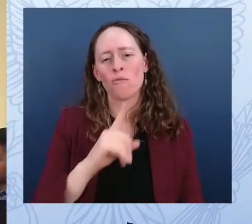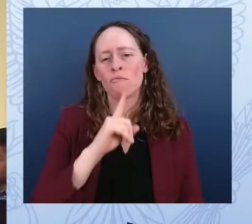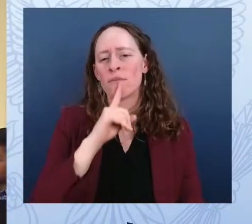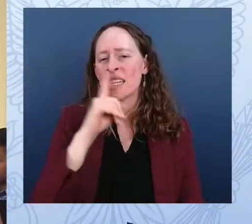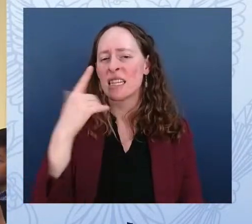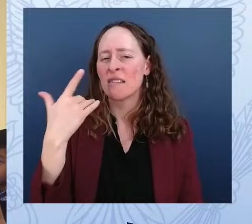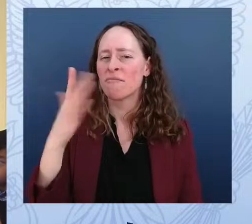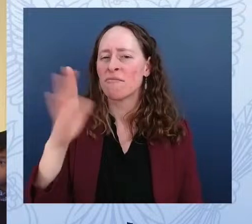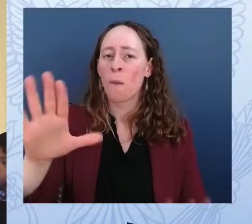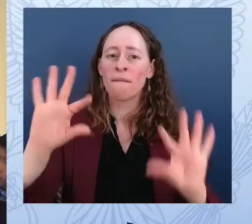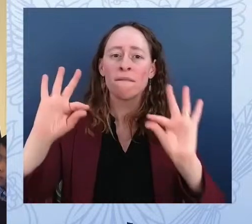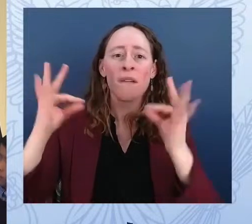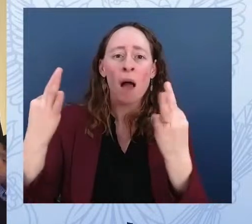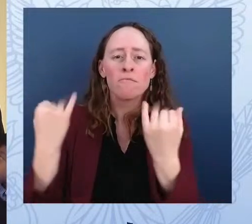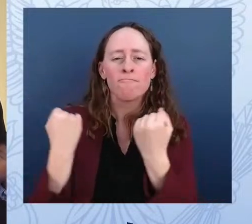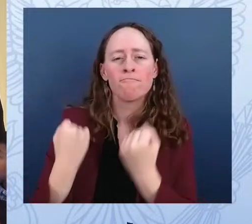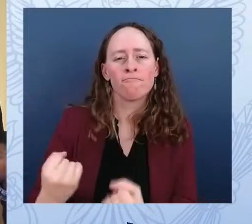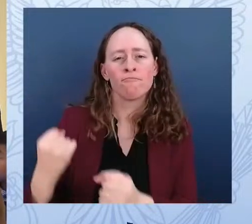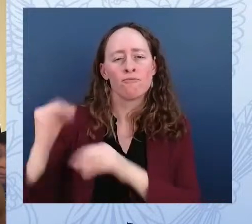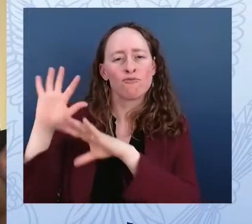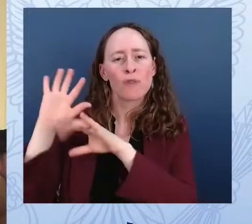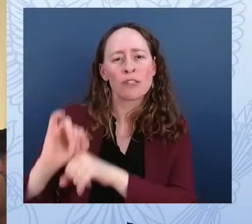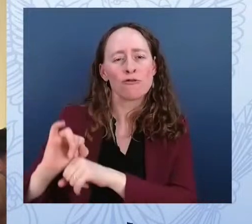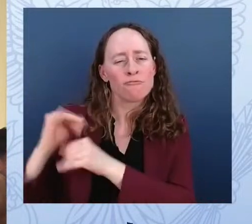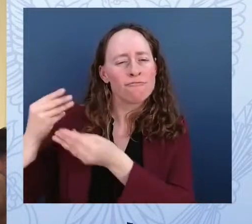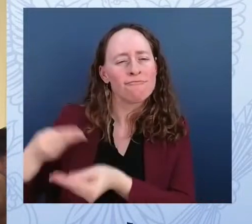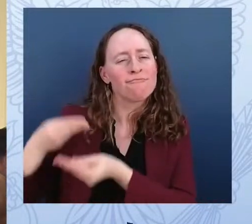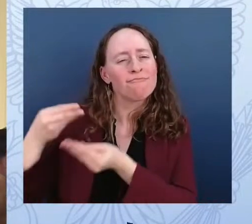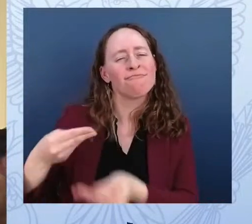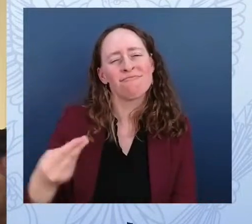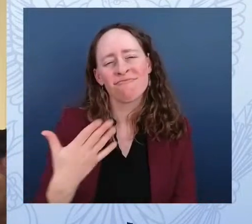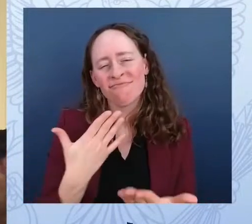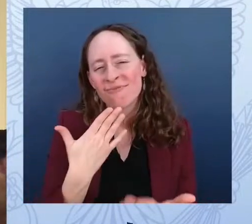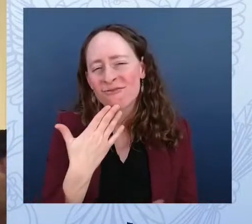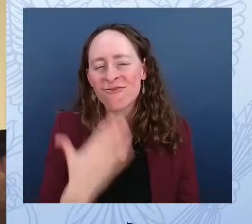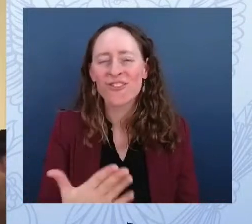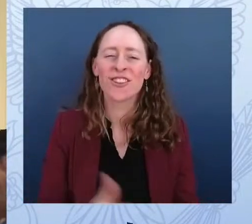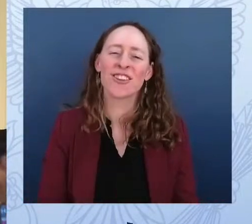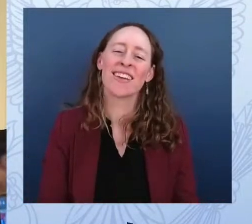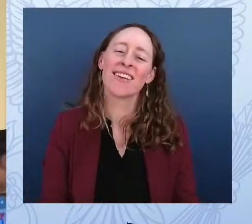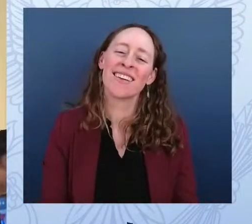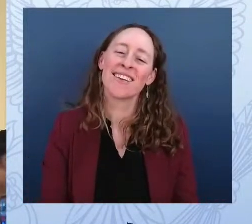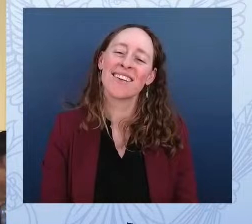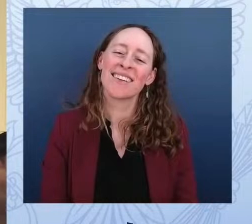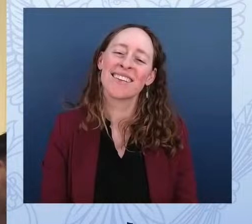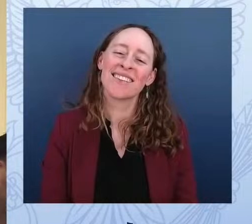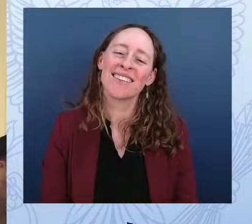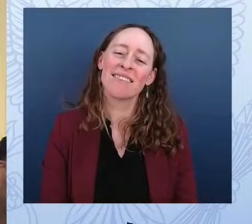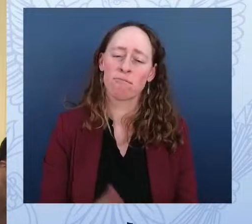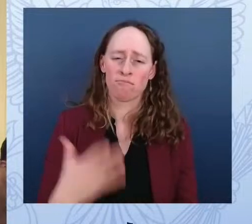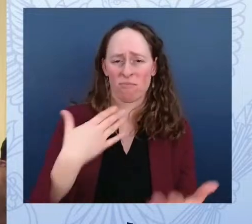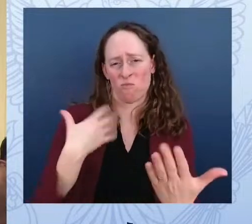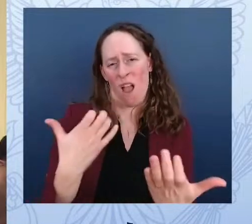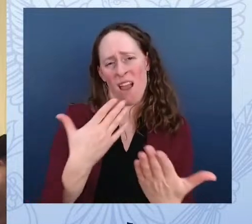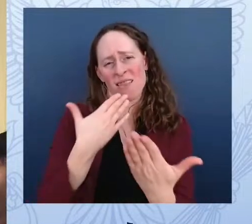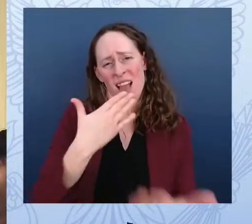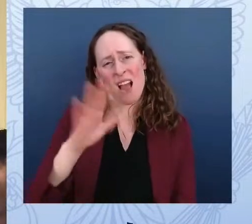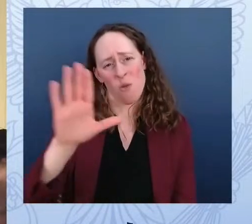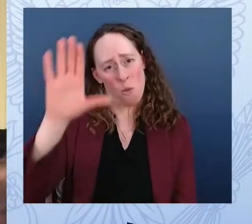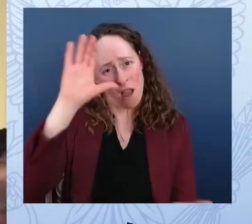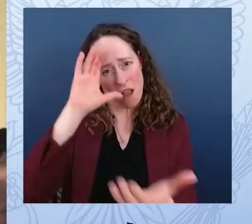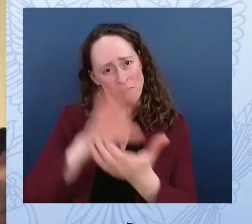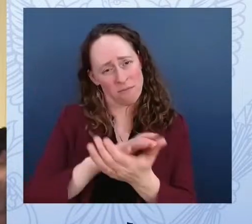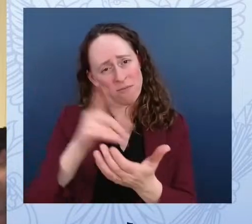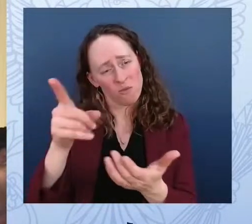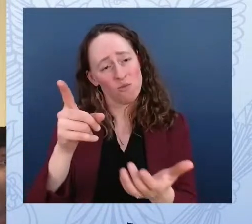you, John and Jaden, for your family's service. And General Nordhaus, you are guided by a deep sense of purpose.